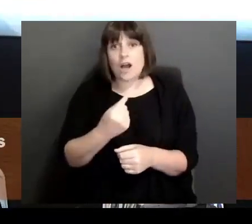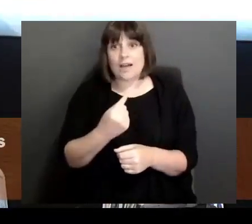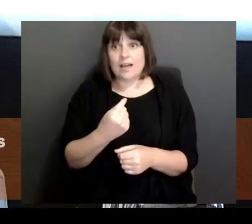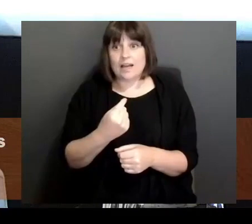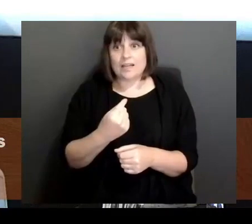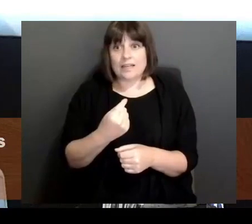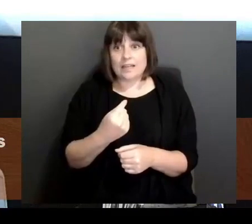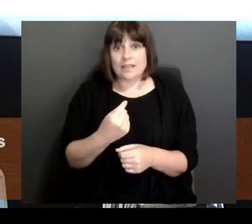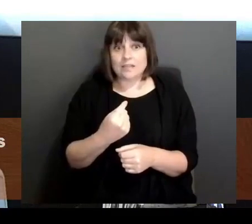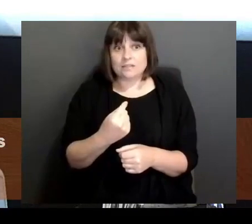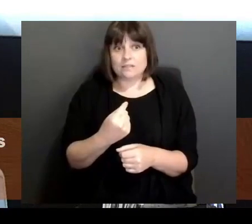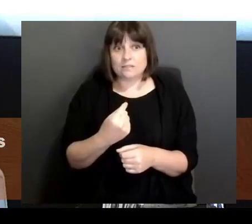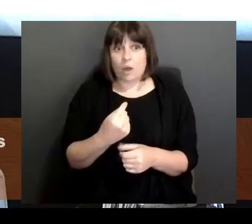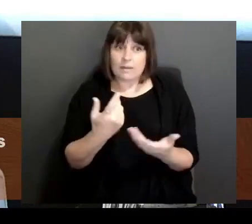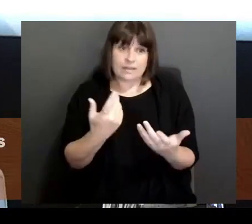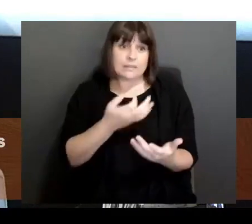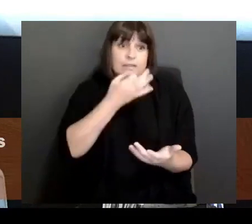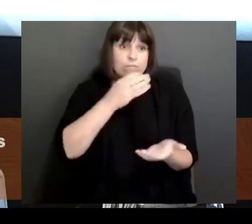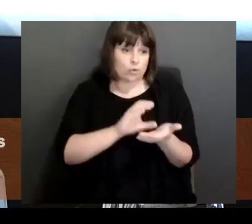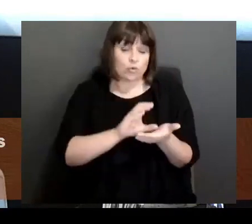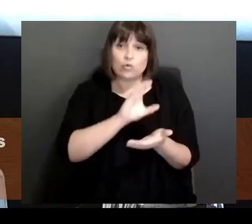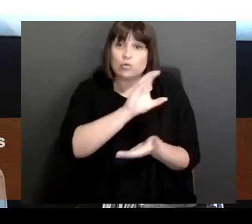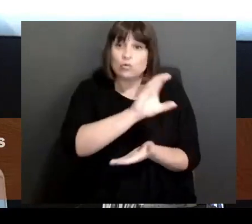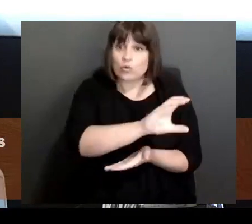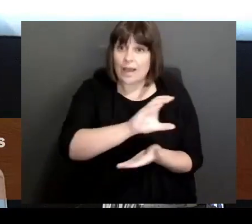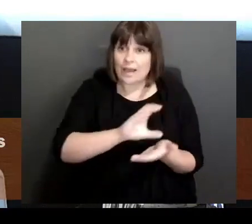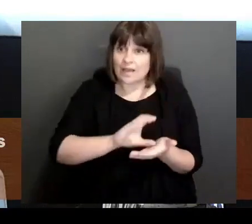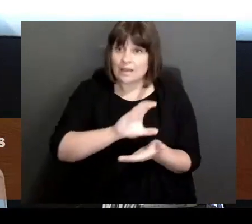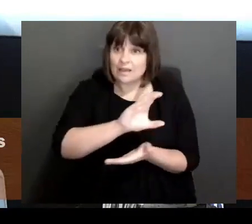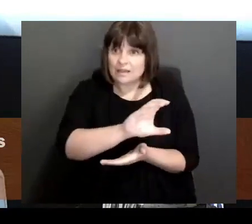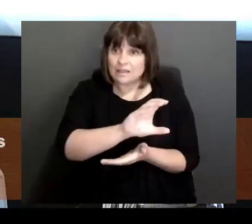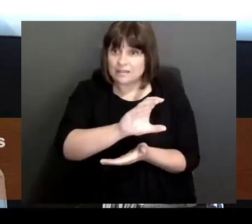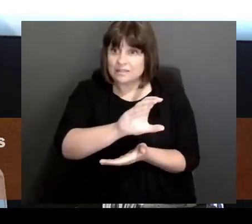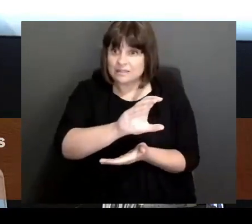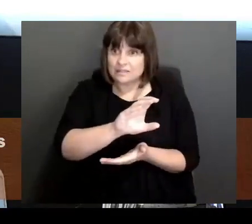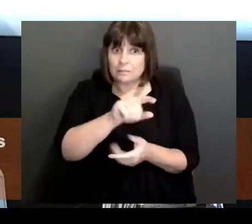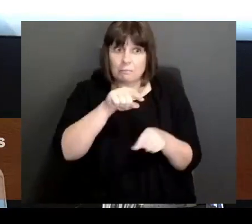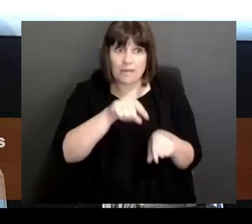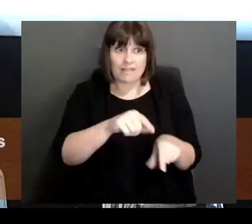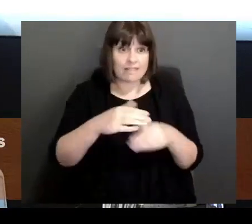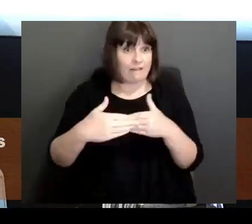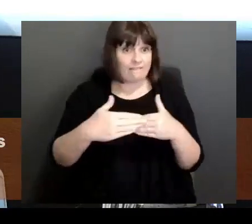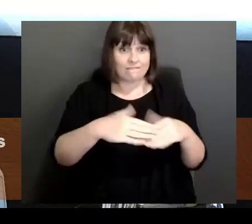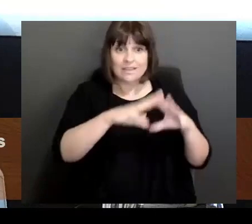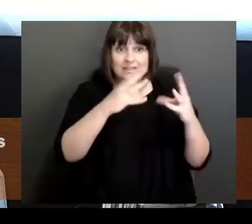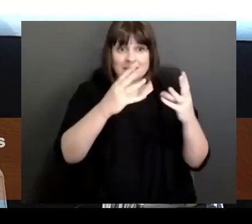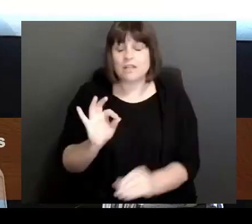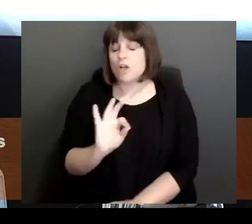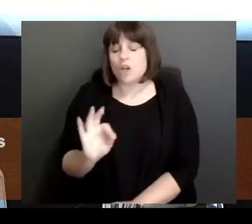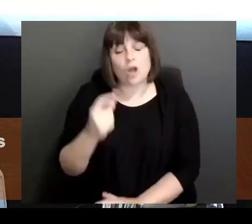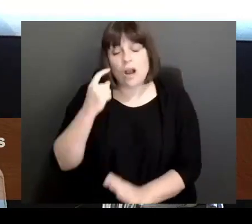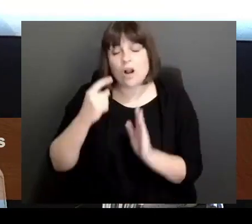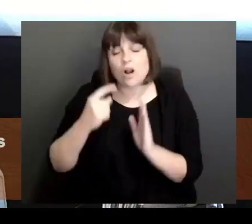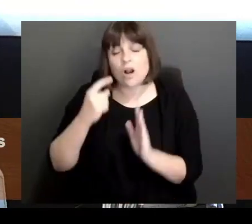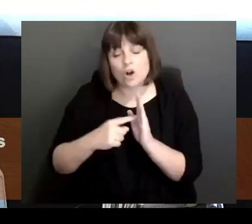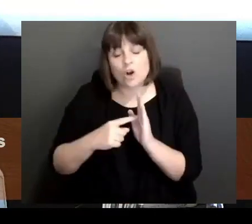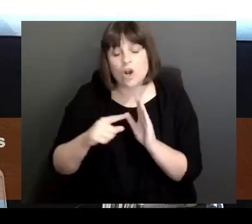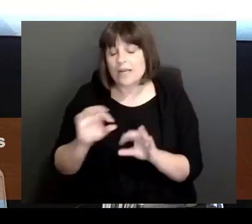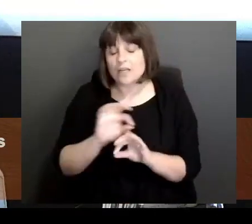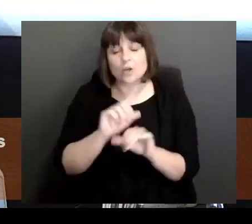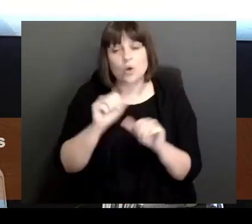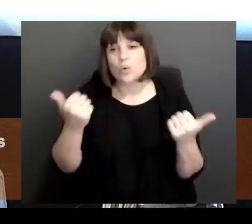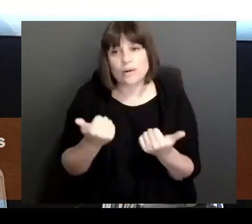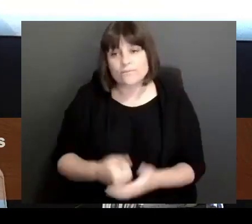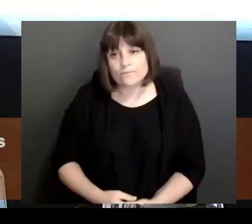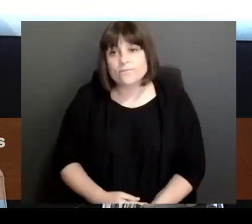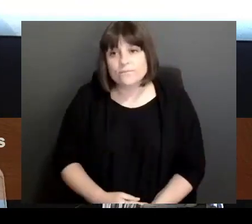there, but that's not the answer to it, and I acknowledge that. That is not good enough, and there is